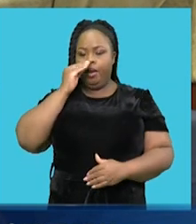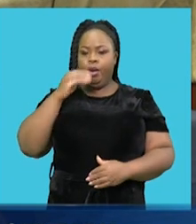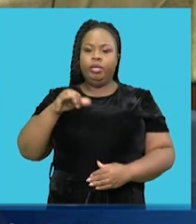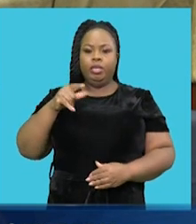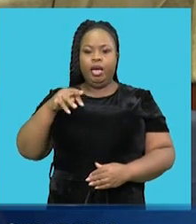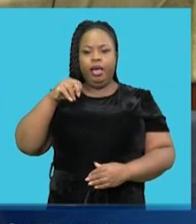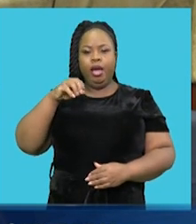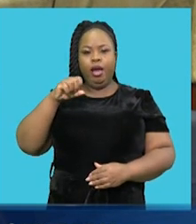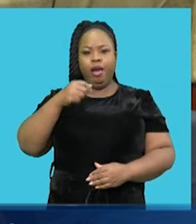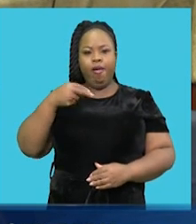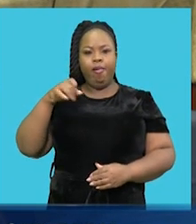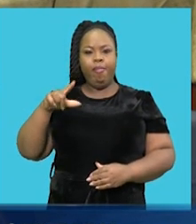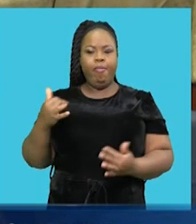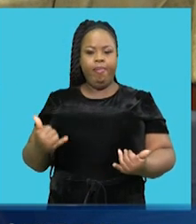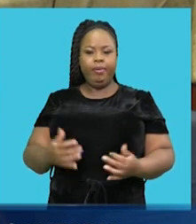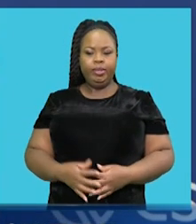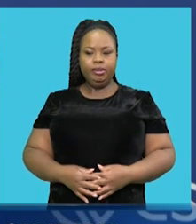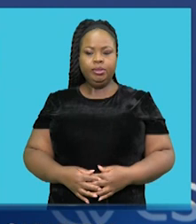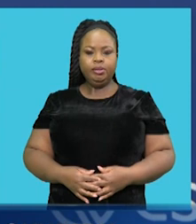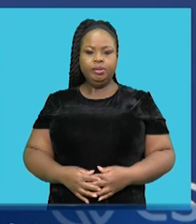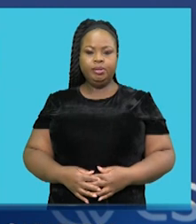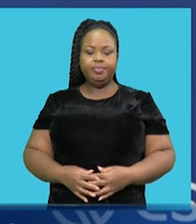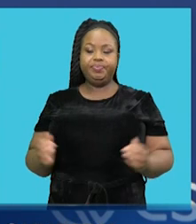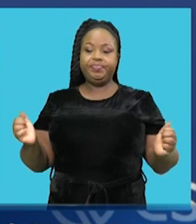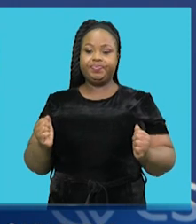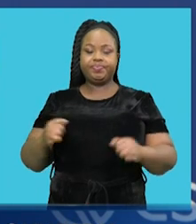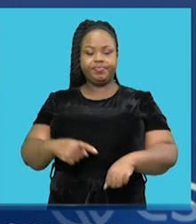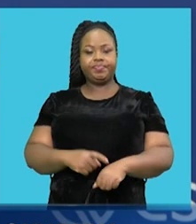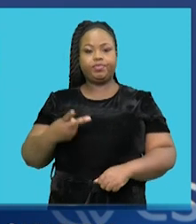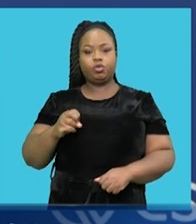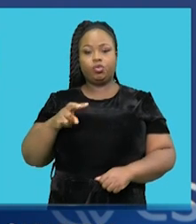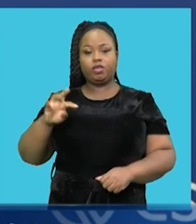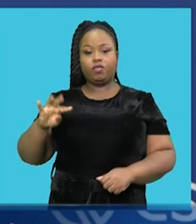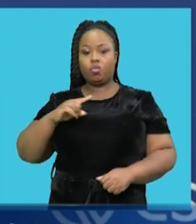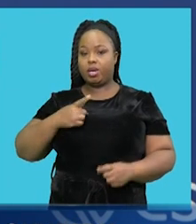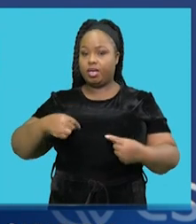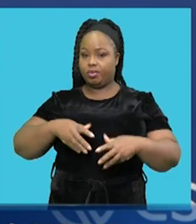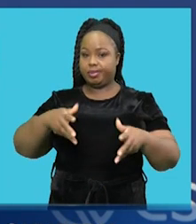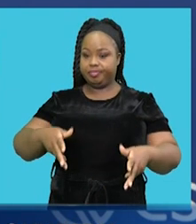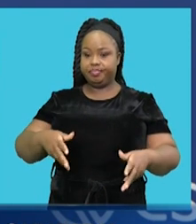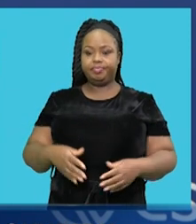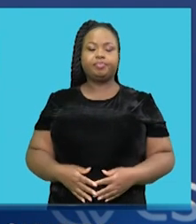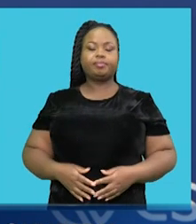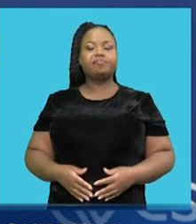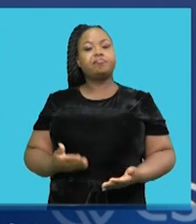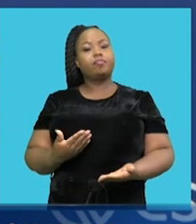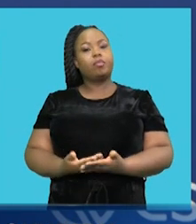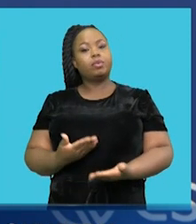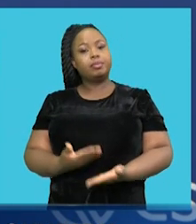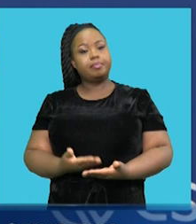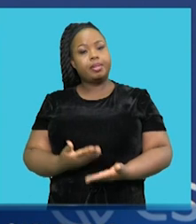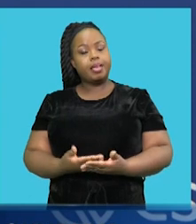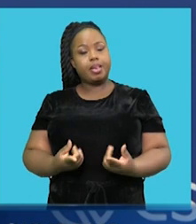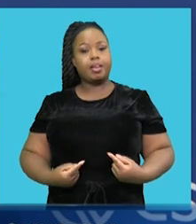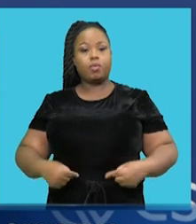ngil na mwulam for winter 2024 which is the point that we are here about the likely scenario from our